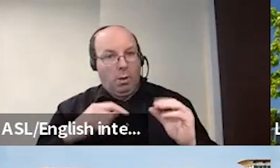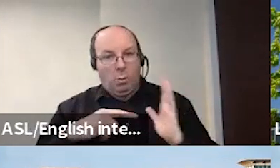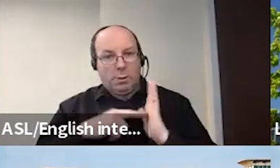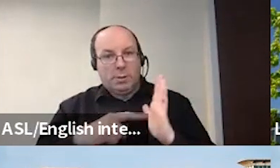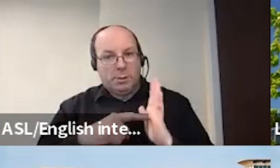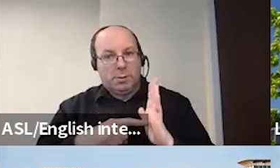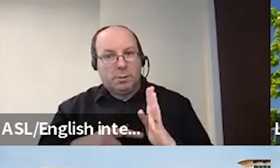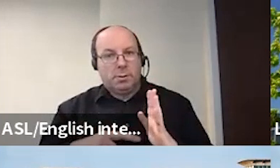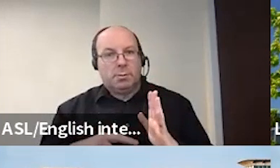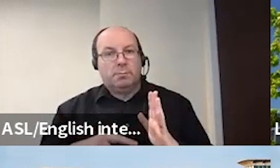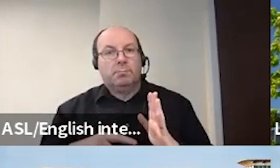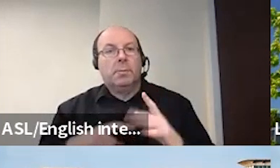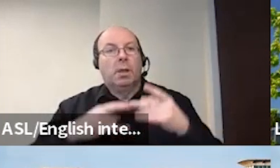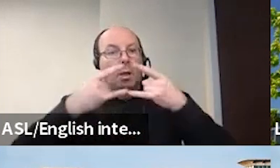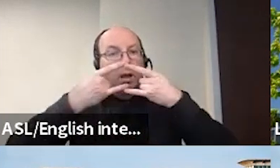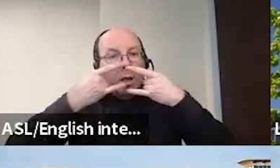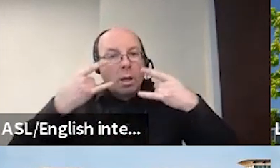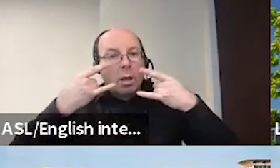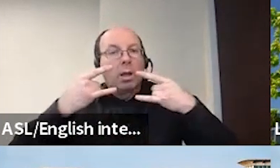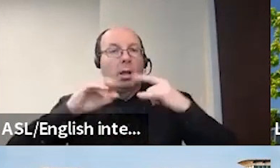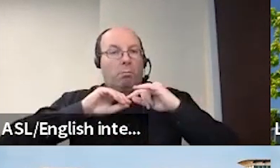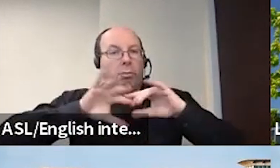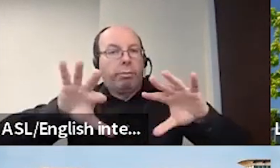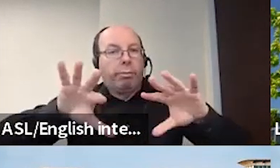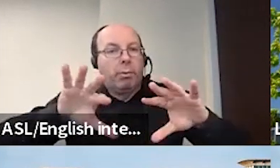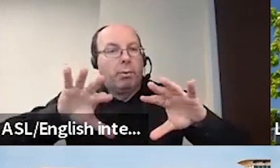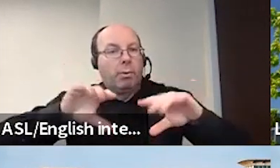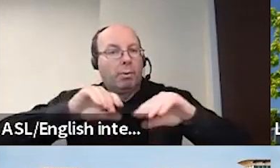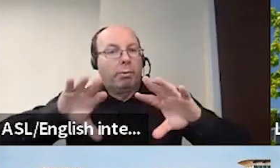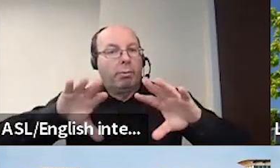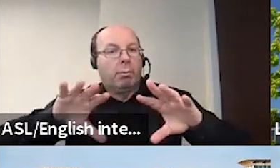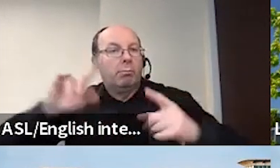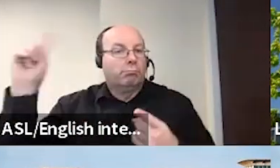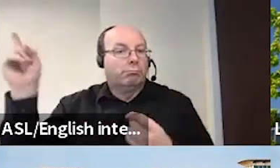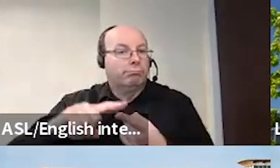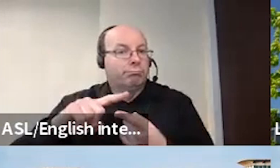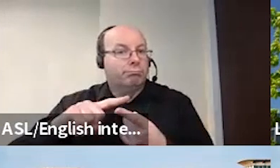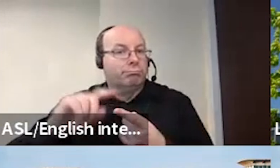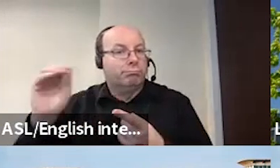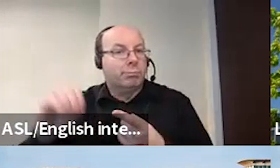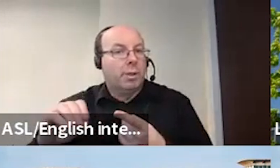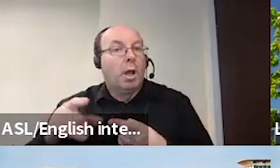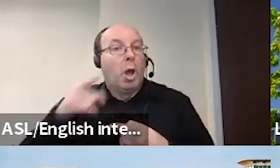spread particles. And then if you have a mask on yourself, it's less likely that you'll be infected.